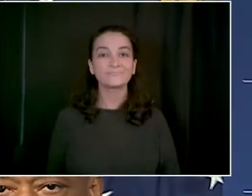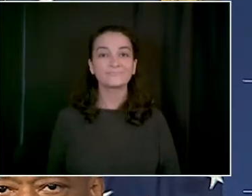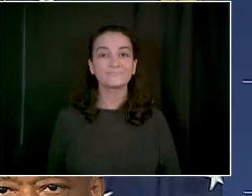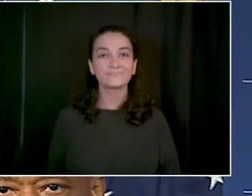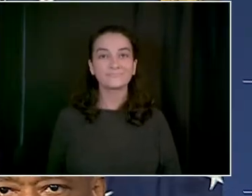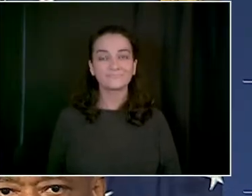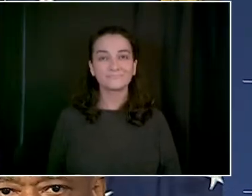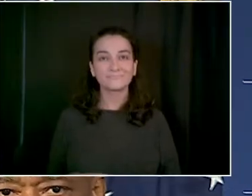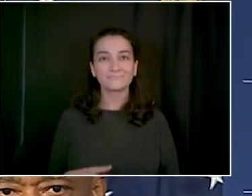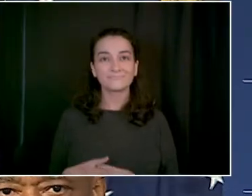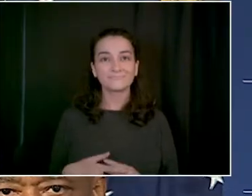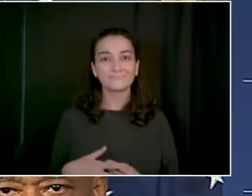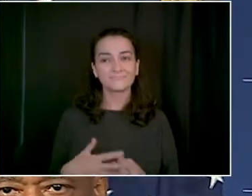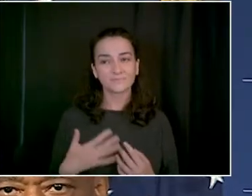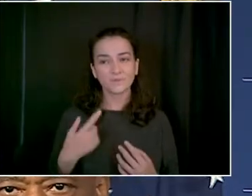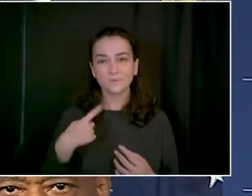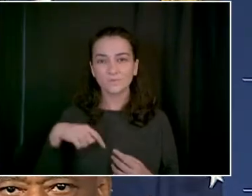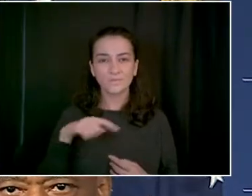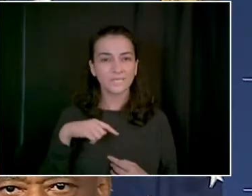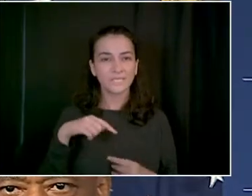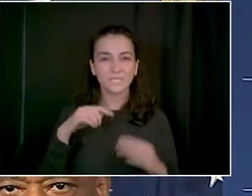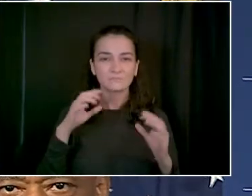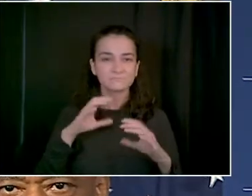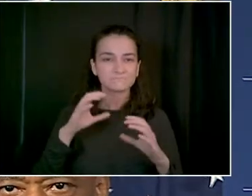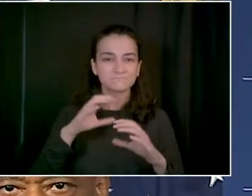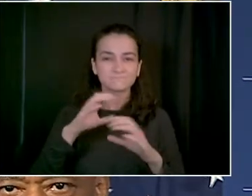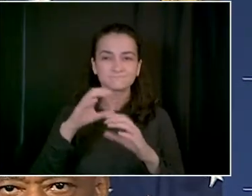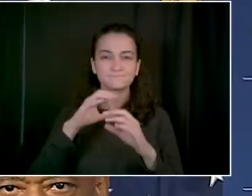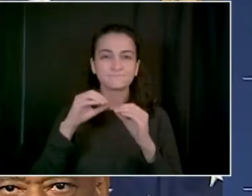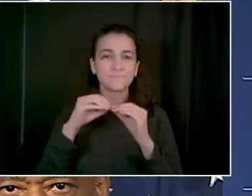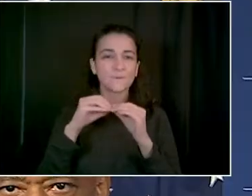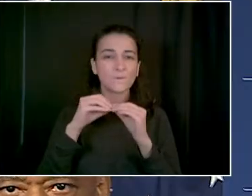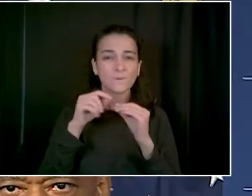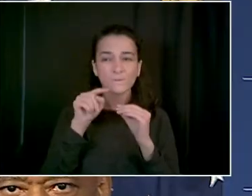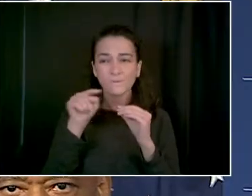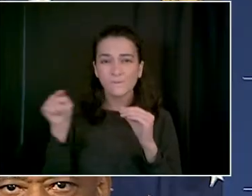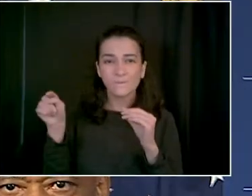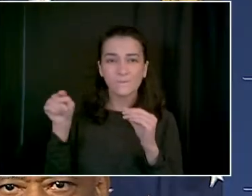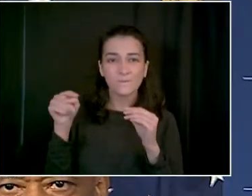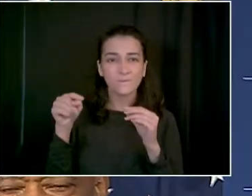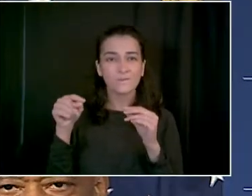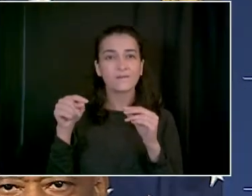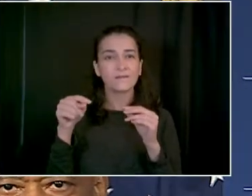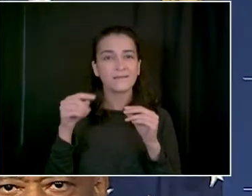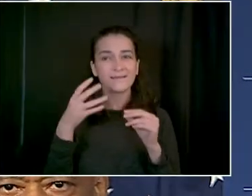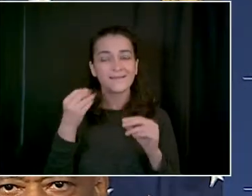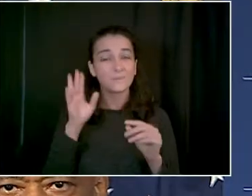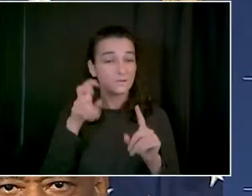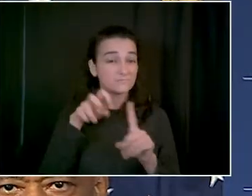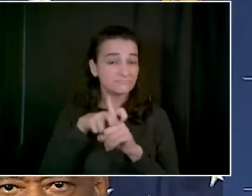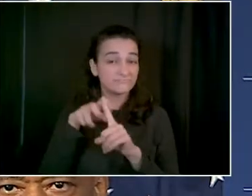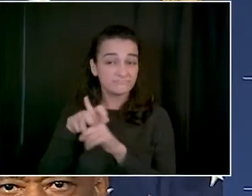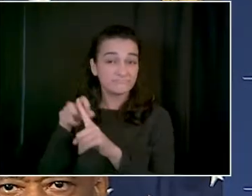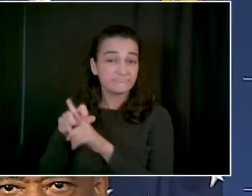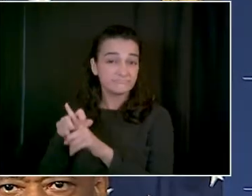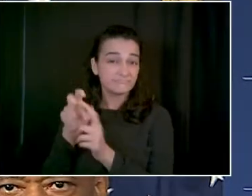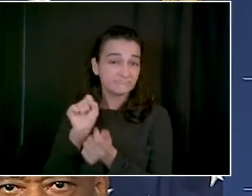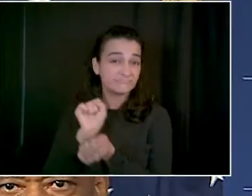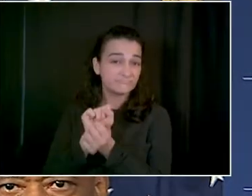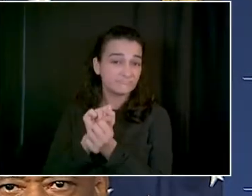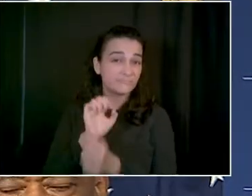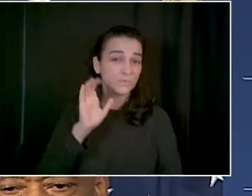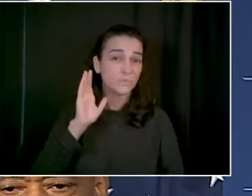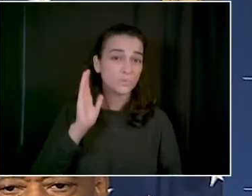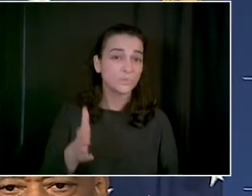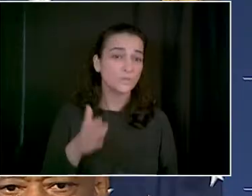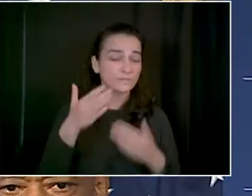not low-level crime. It's organized violence carried out by gang members that we've already taken off the streets for preying